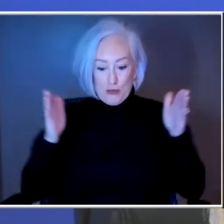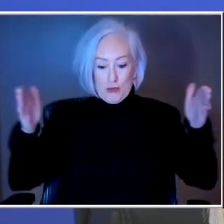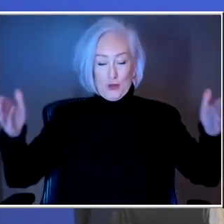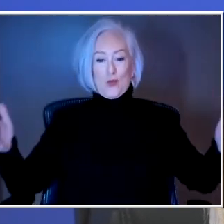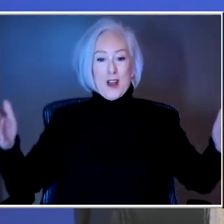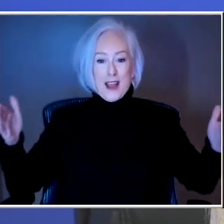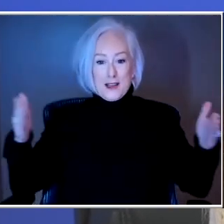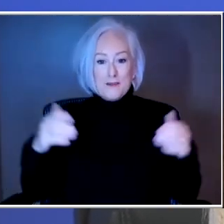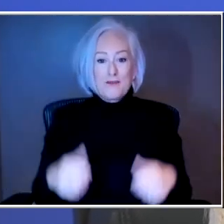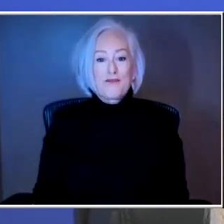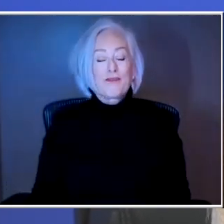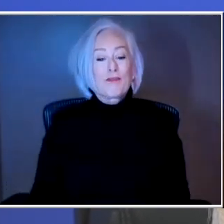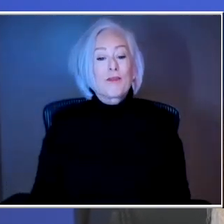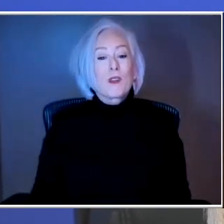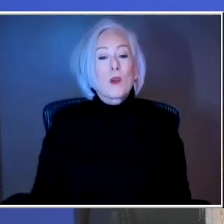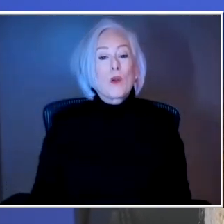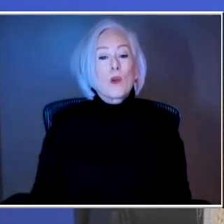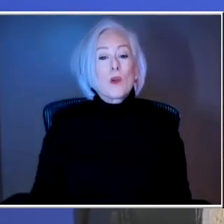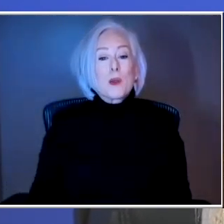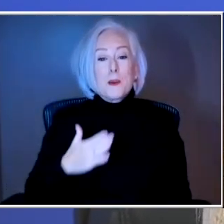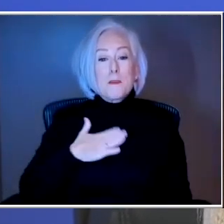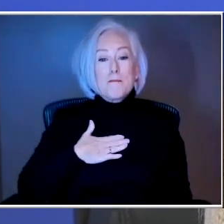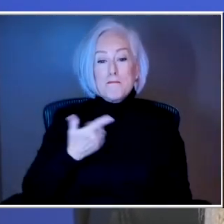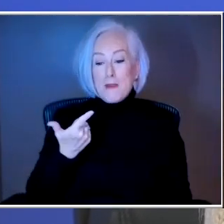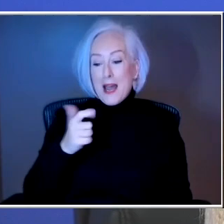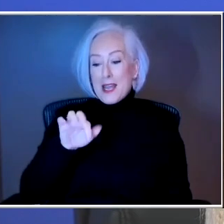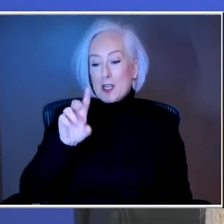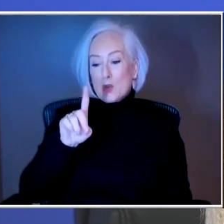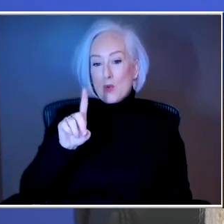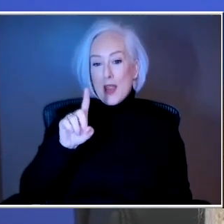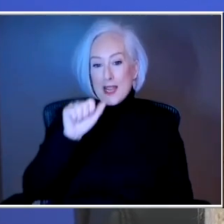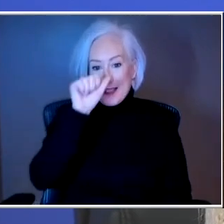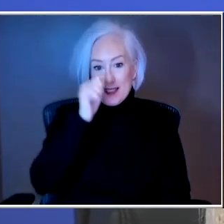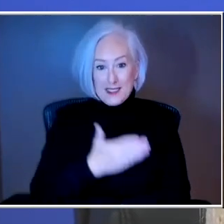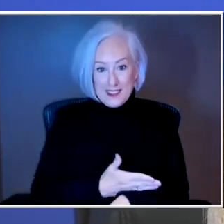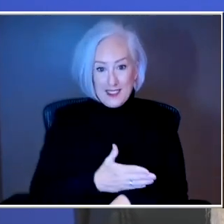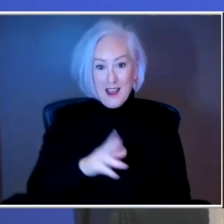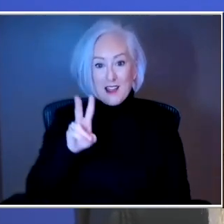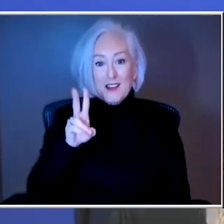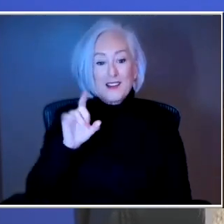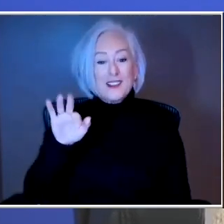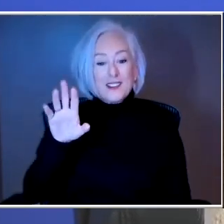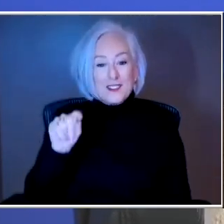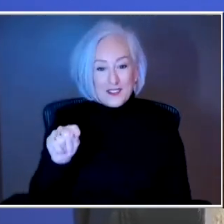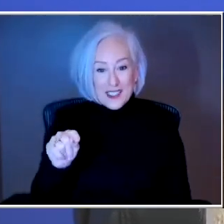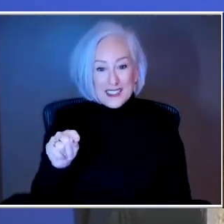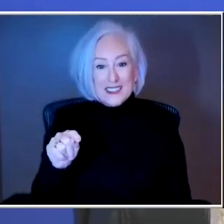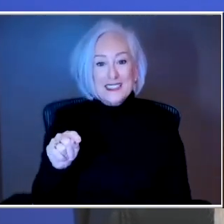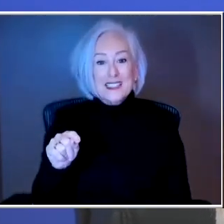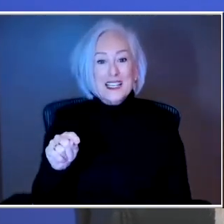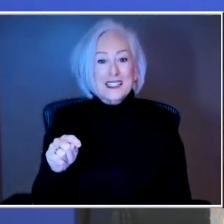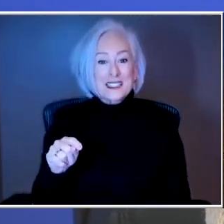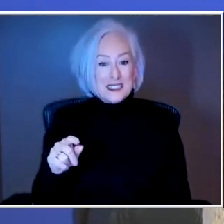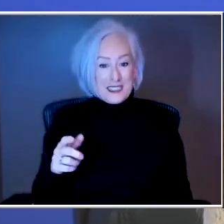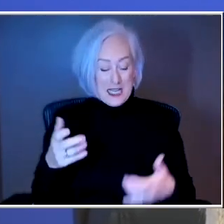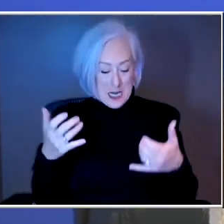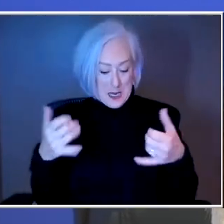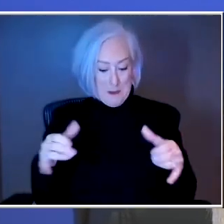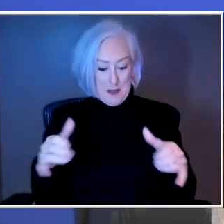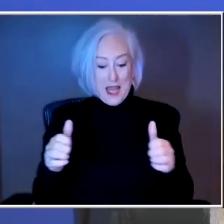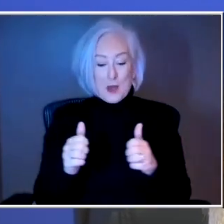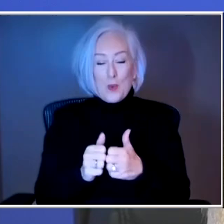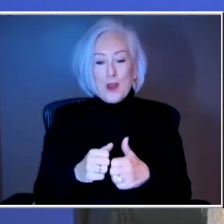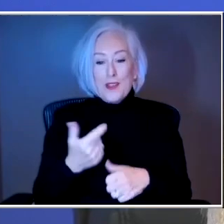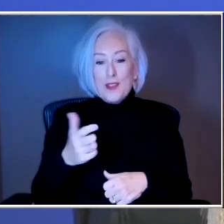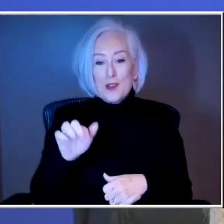my grandson Vincent, and I was playing on the floor with my granddaughter Adelina, and I could